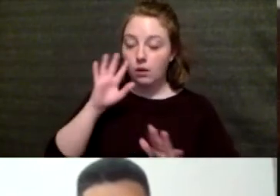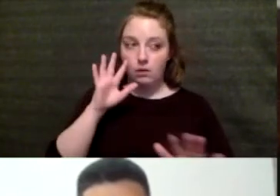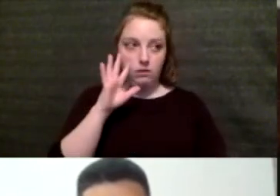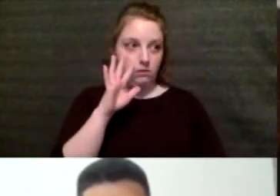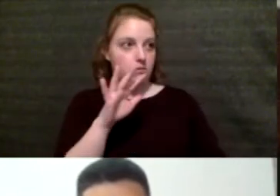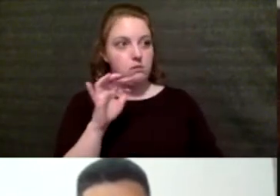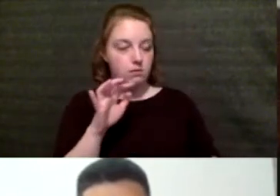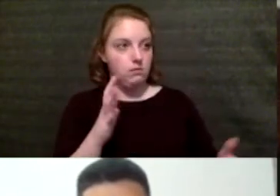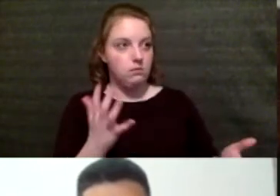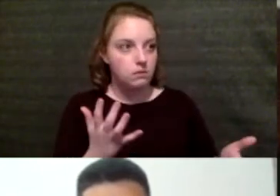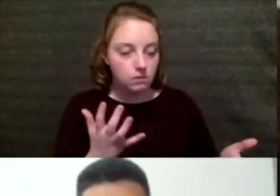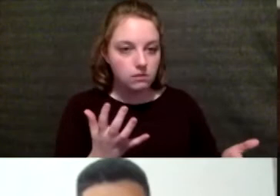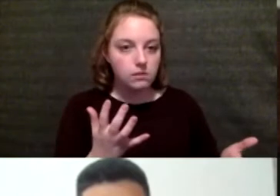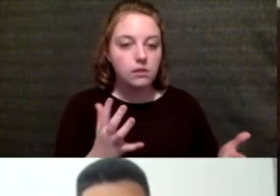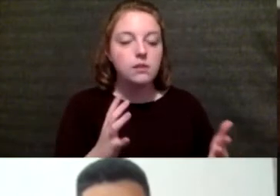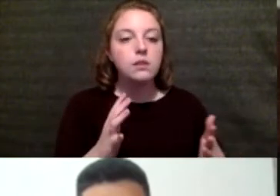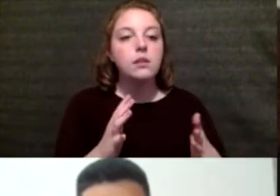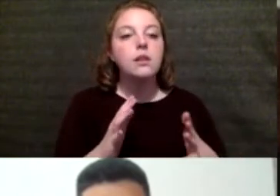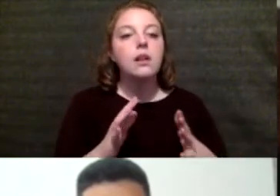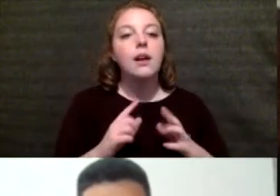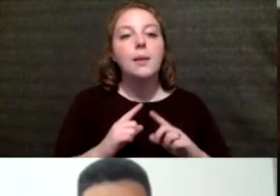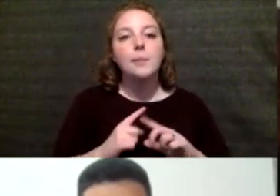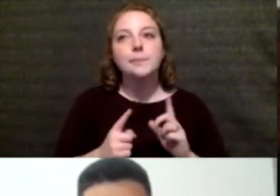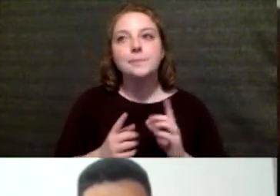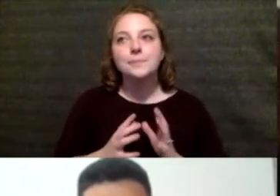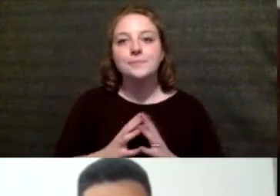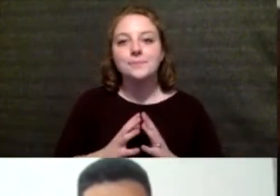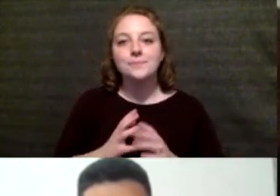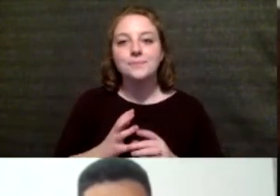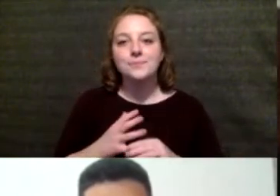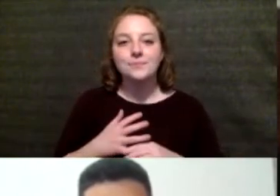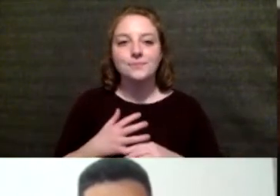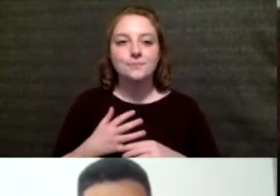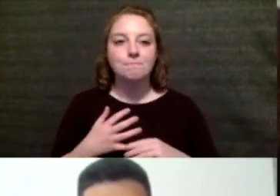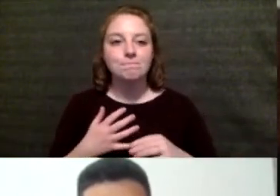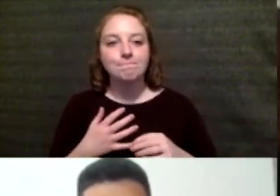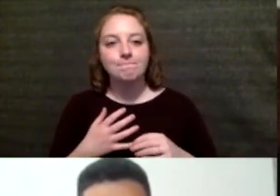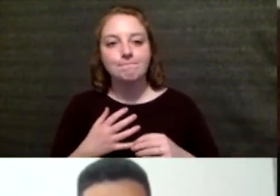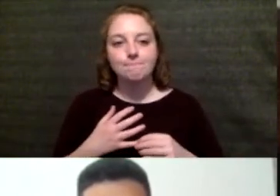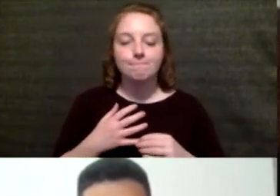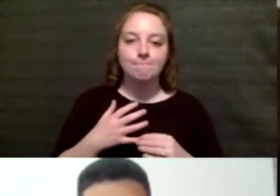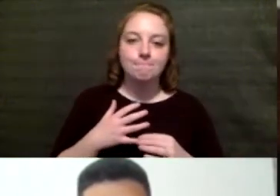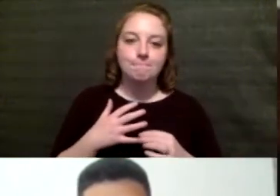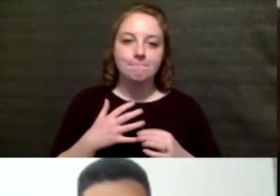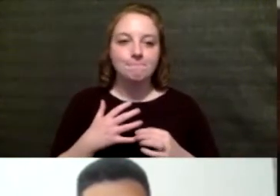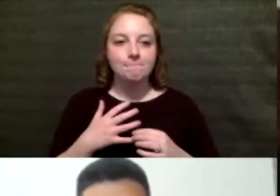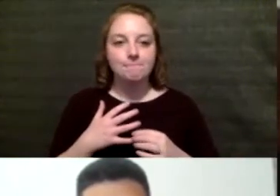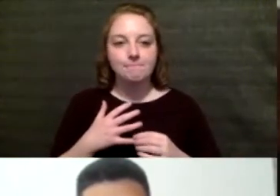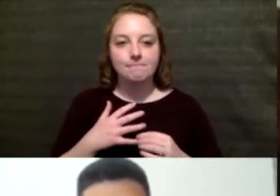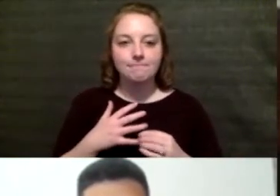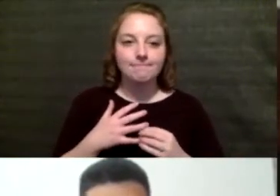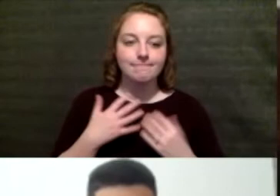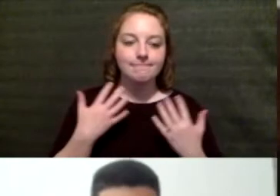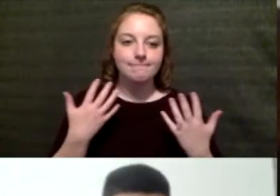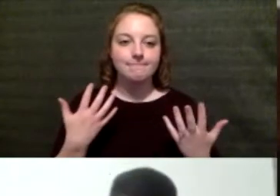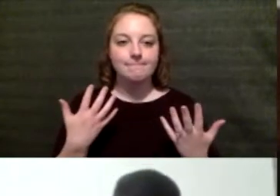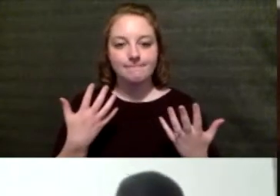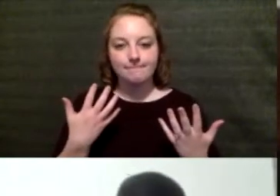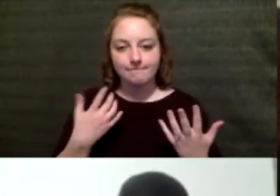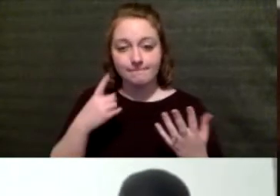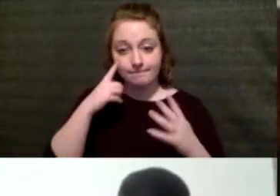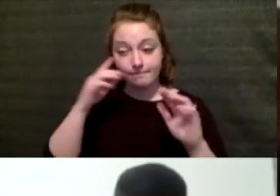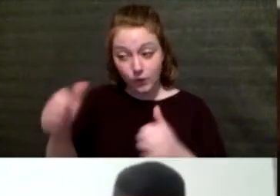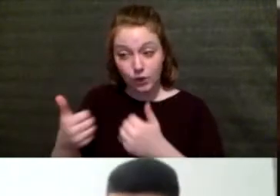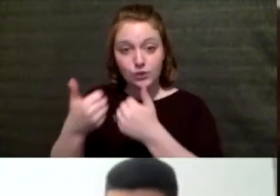but I, I don't think that it's a challenge that we can't overcome.